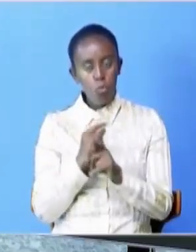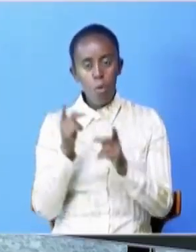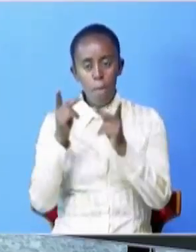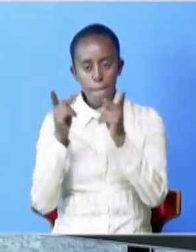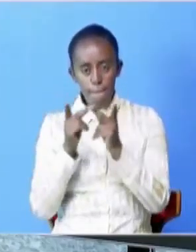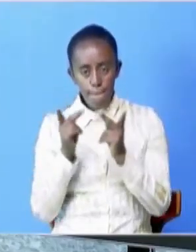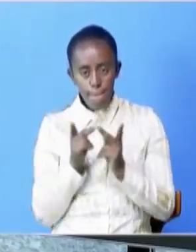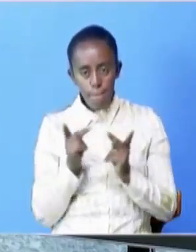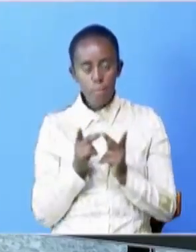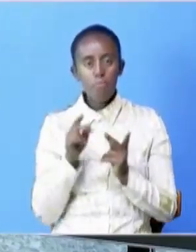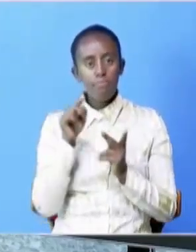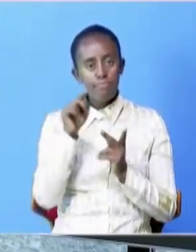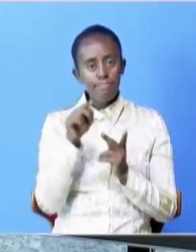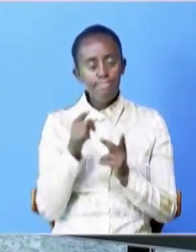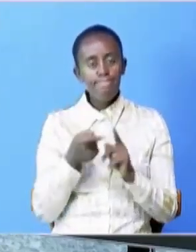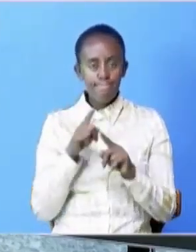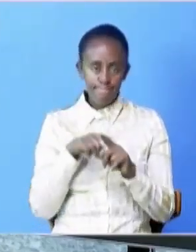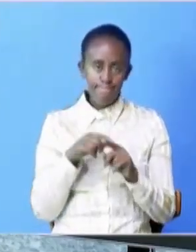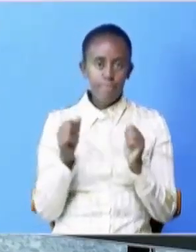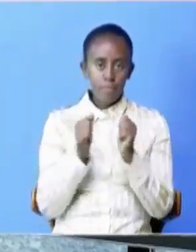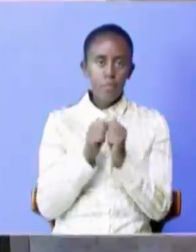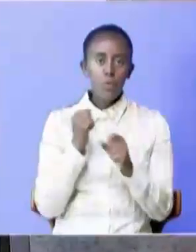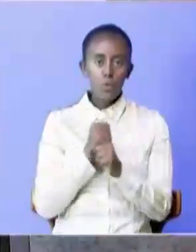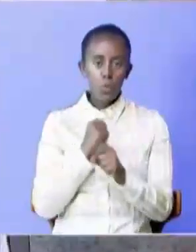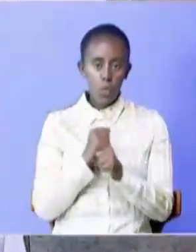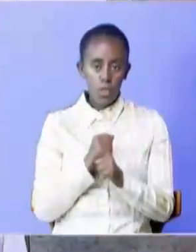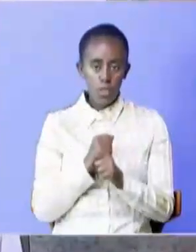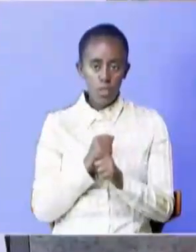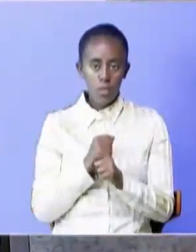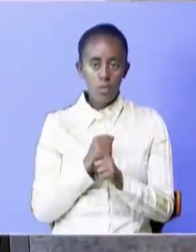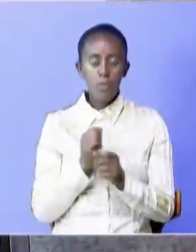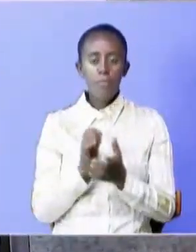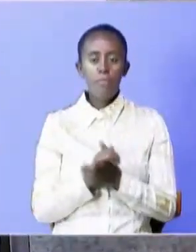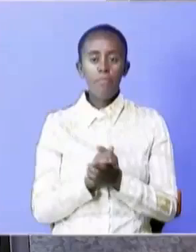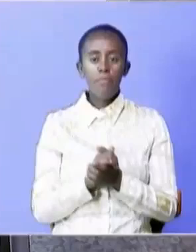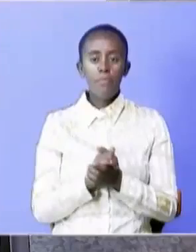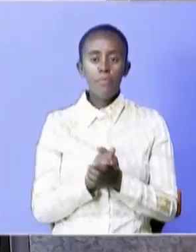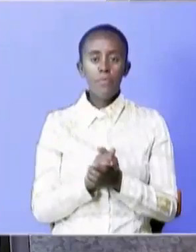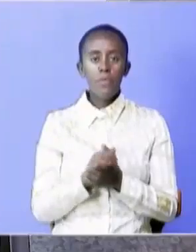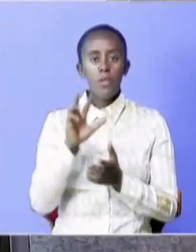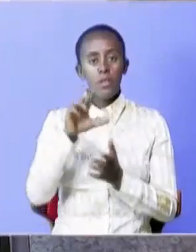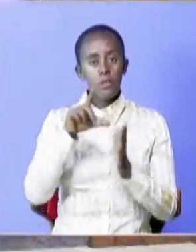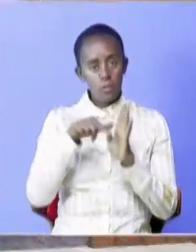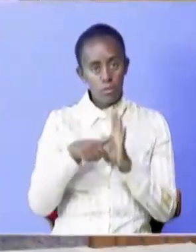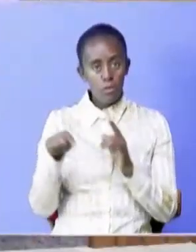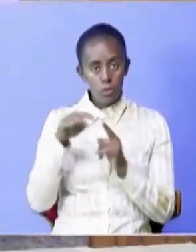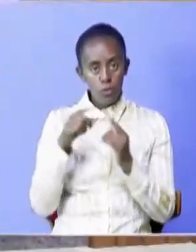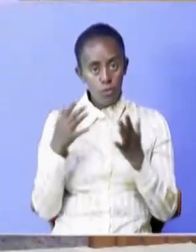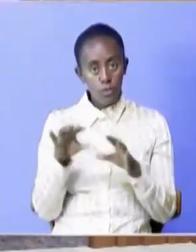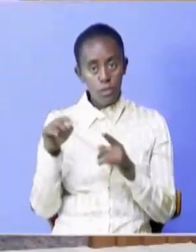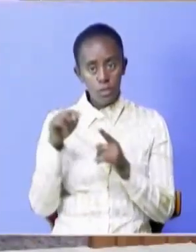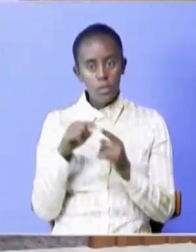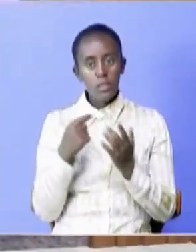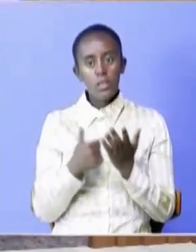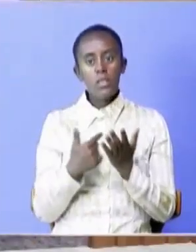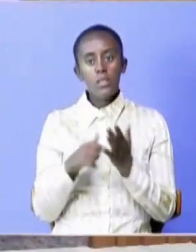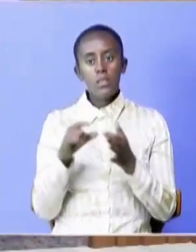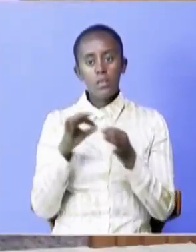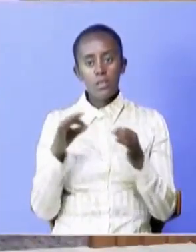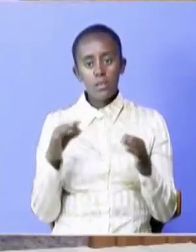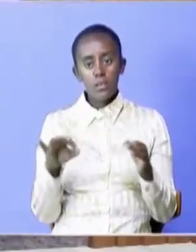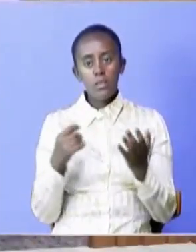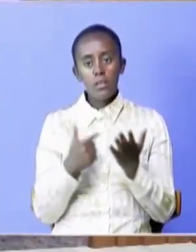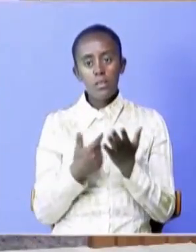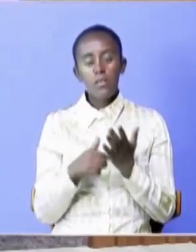position, and we'll get back and do it together. So I will give you 3 minutes to complete this sentence,